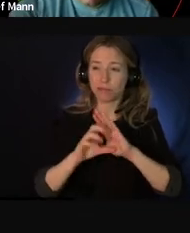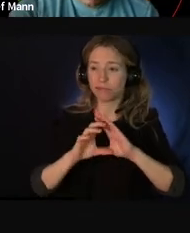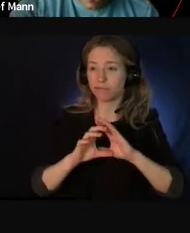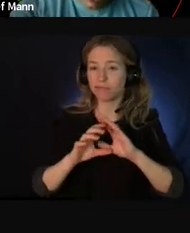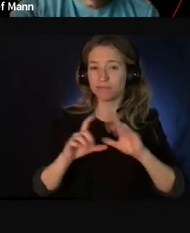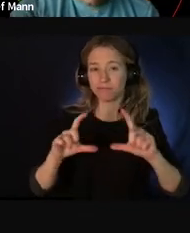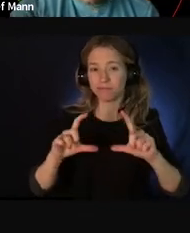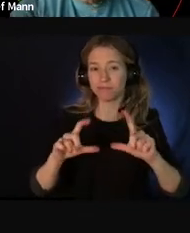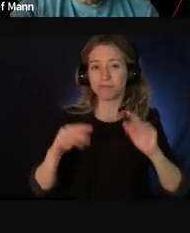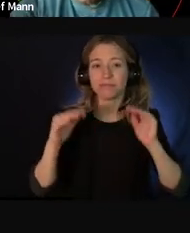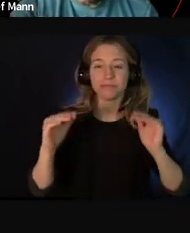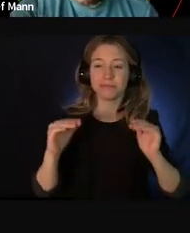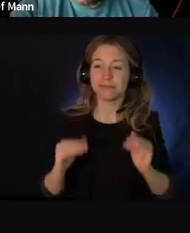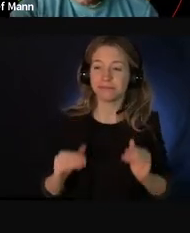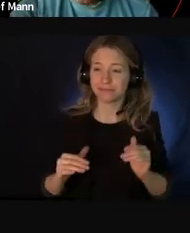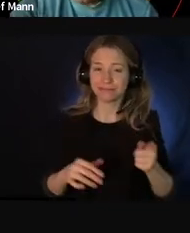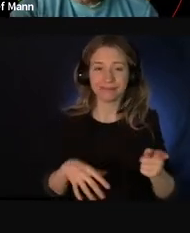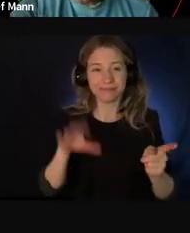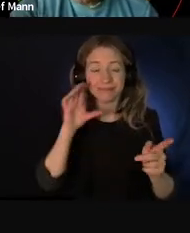So in this picture,